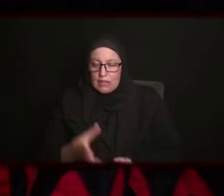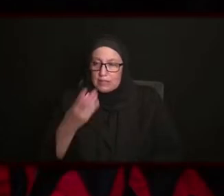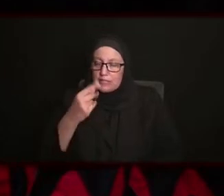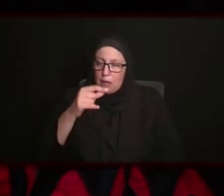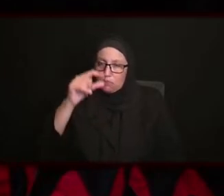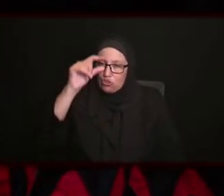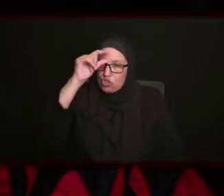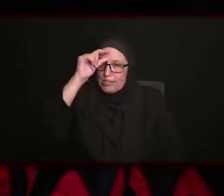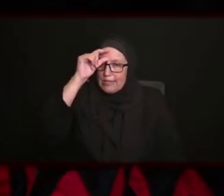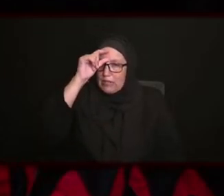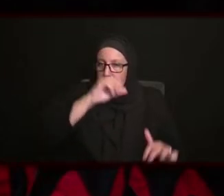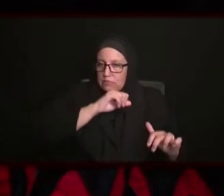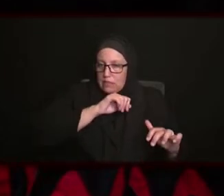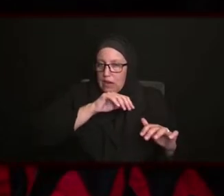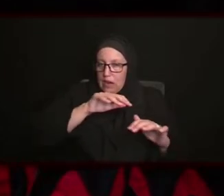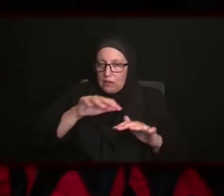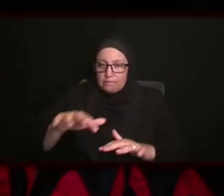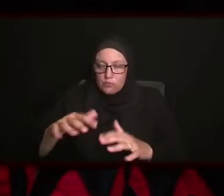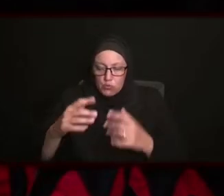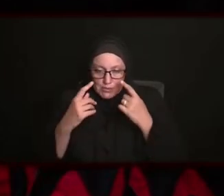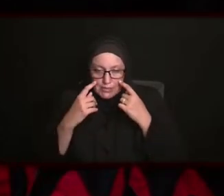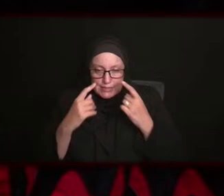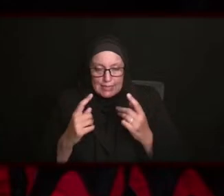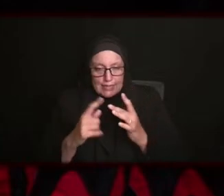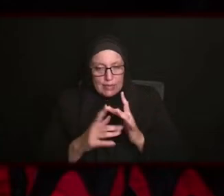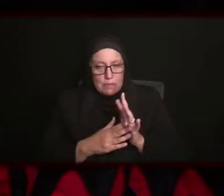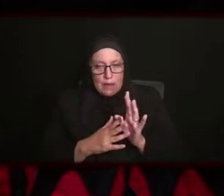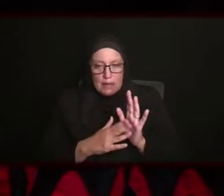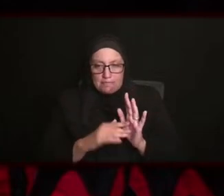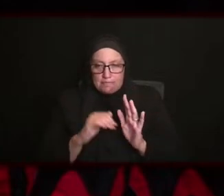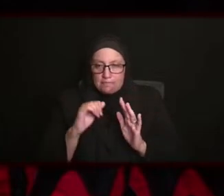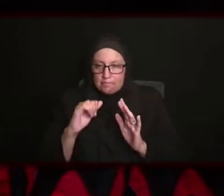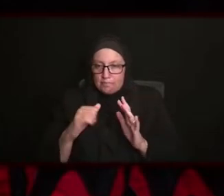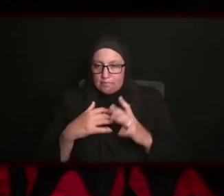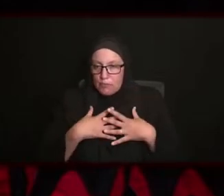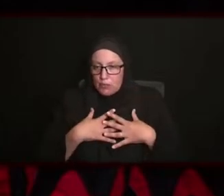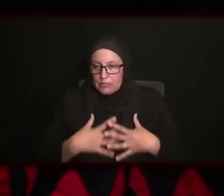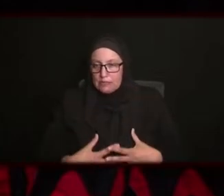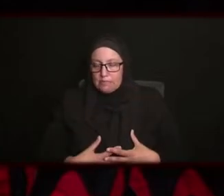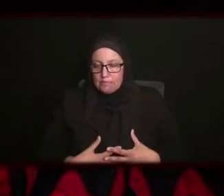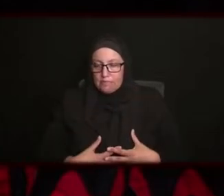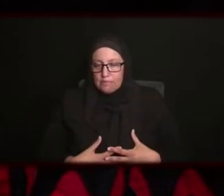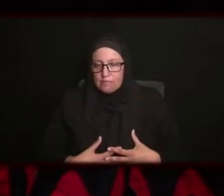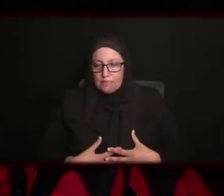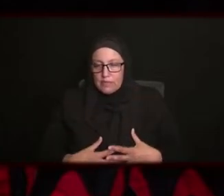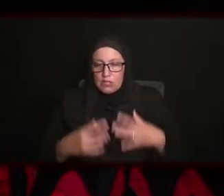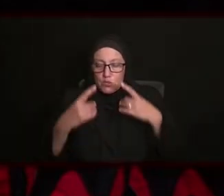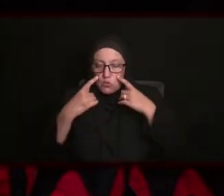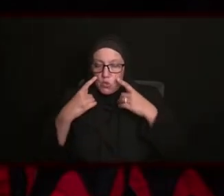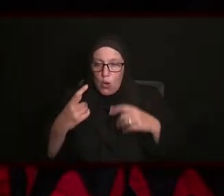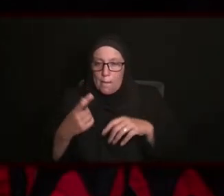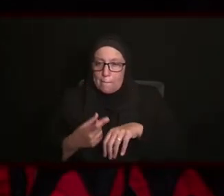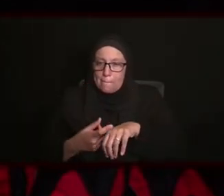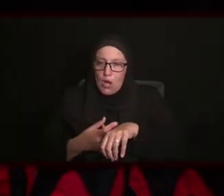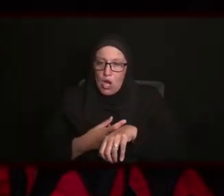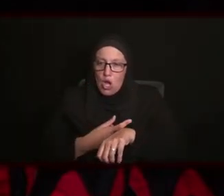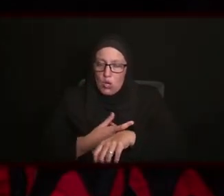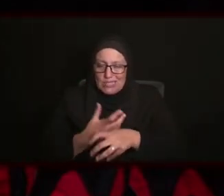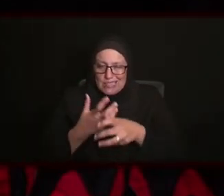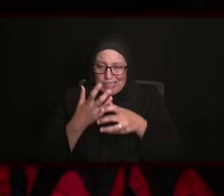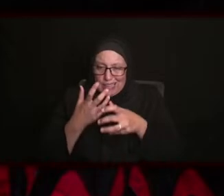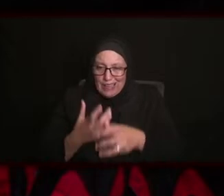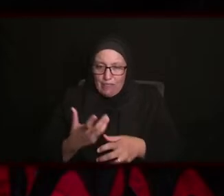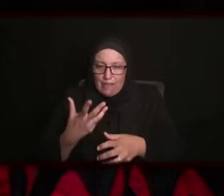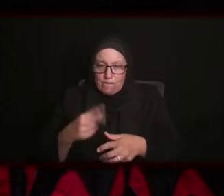body, they saw that the bones of the Imam had been bent from the heavy